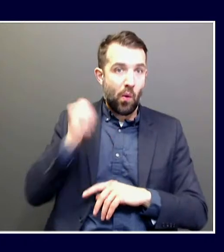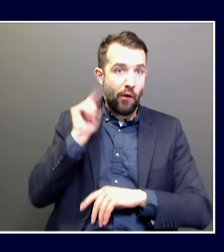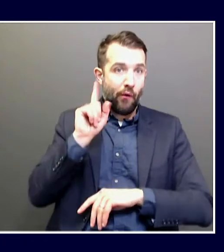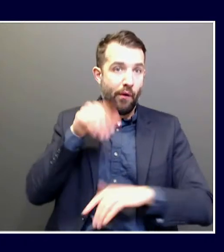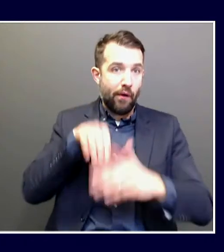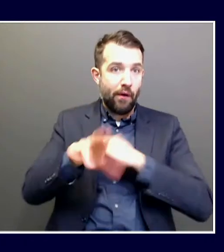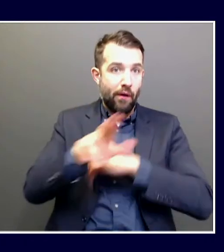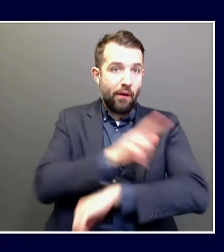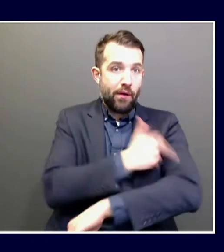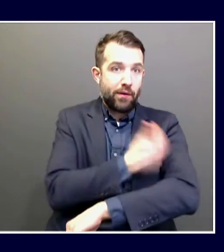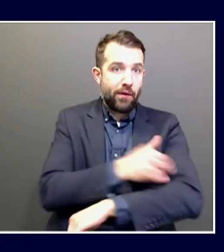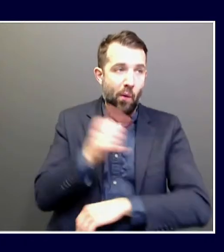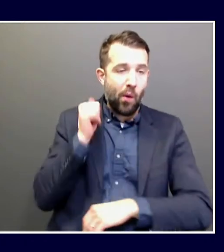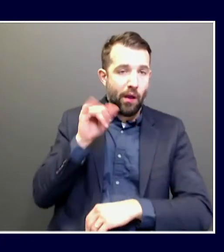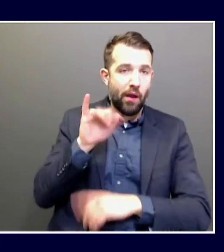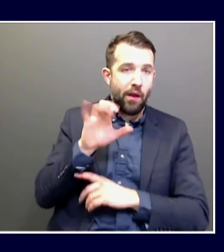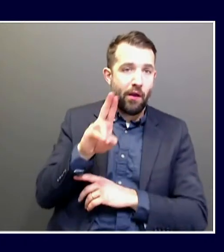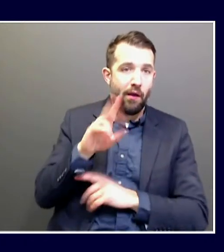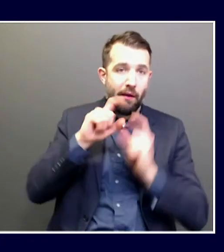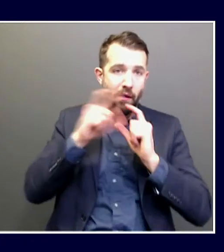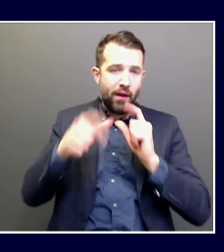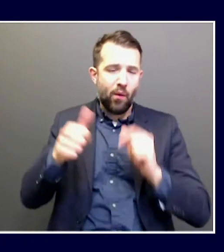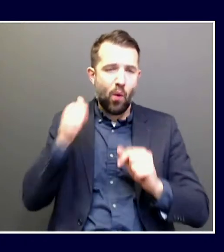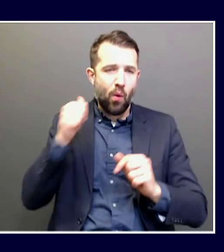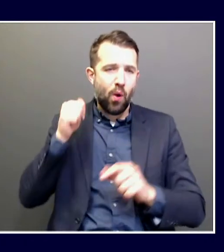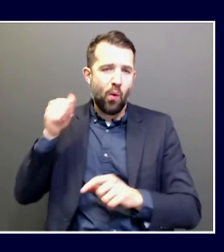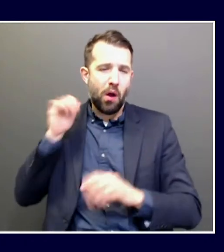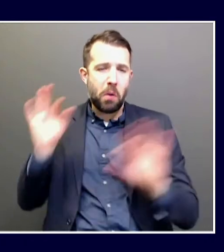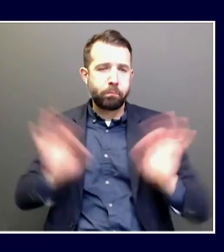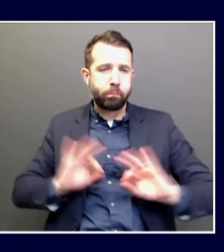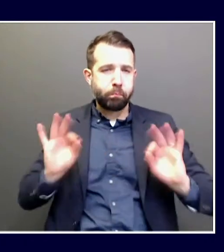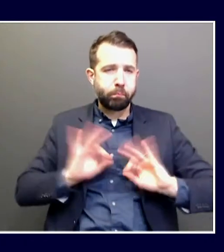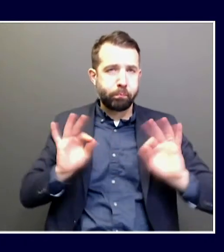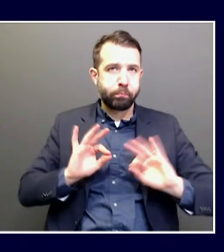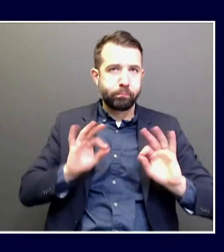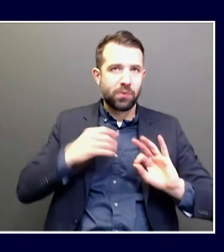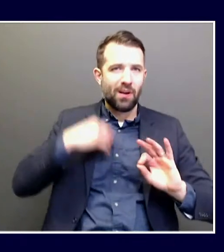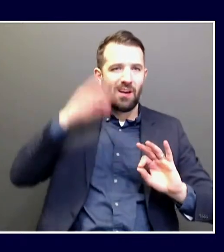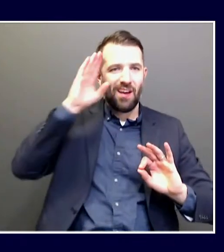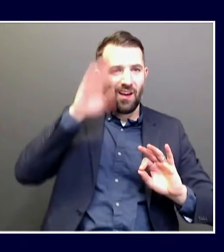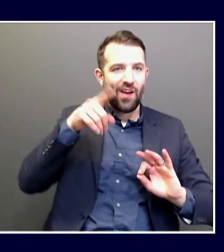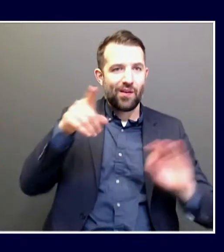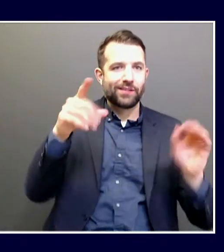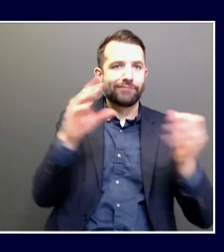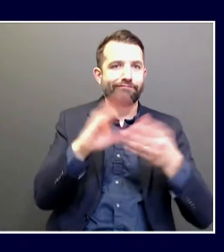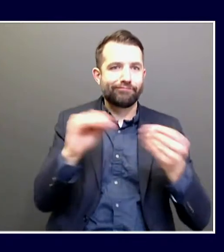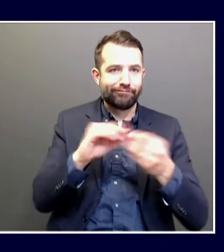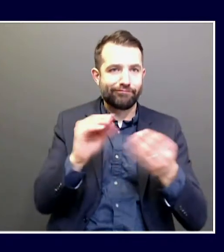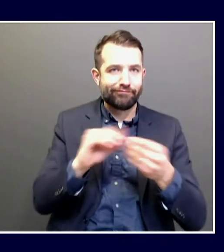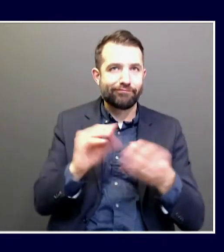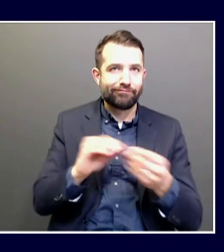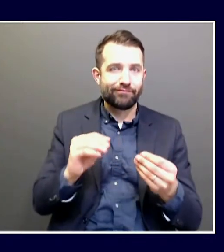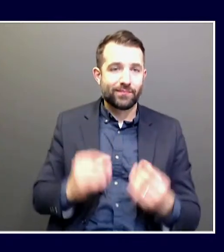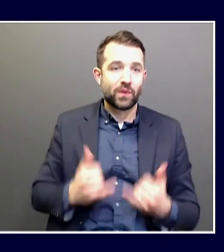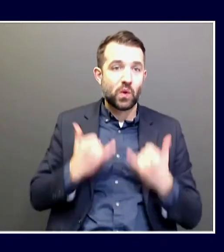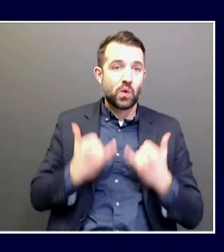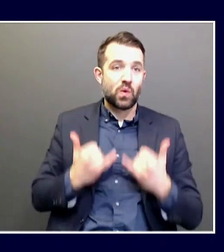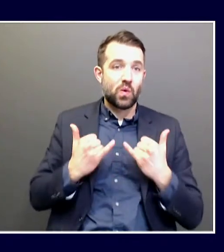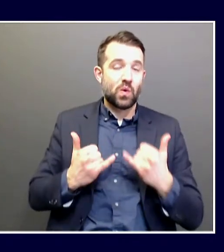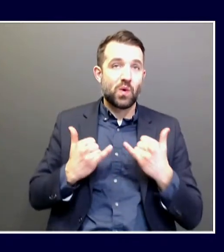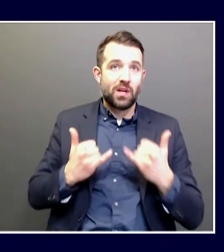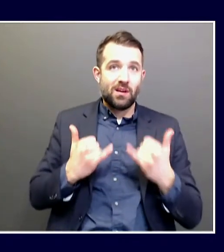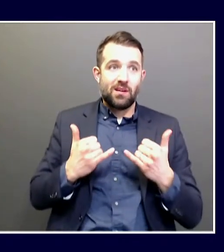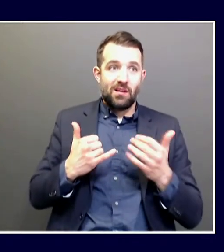ventilator. And I know you've talked a little bit about this, and Commissioner Lambrou as well, about, the multiplier effect. If everybody out in Maine has